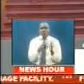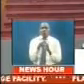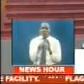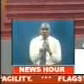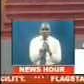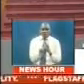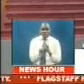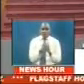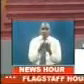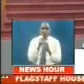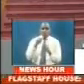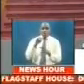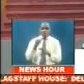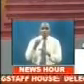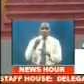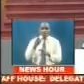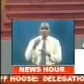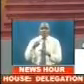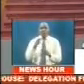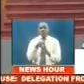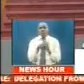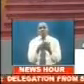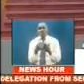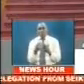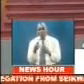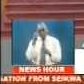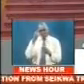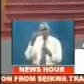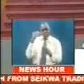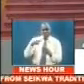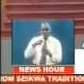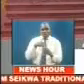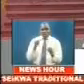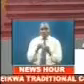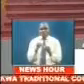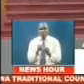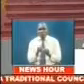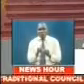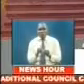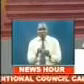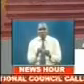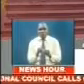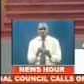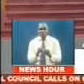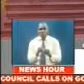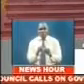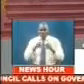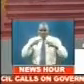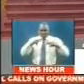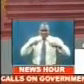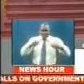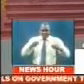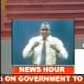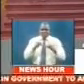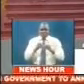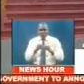take to IMF. What we've done is that in the past, we've had a number of meetings. Obviously, we did the whole consensus on the